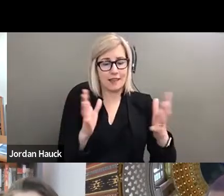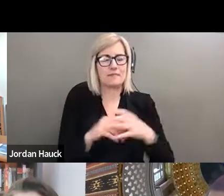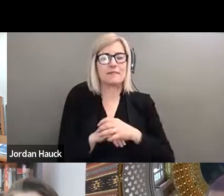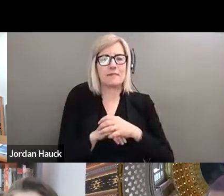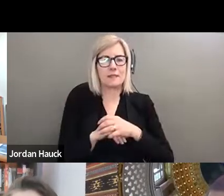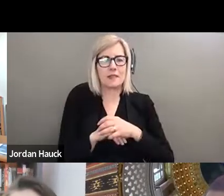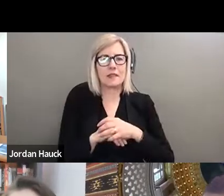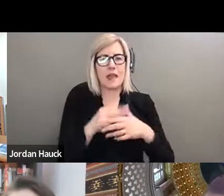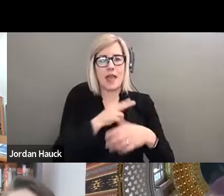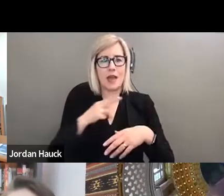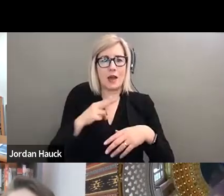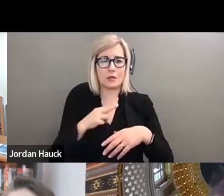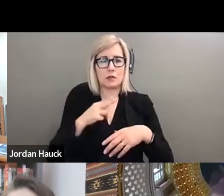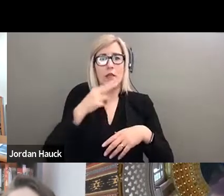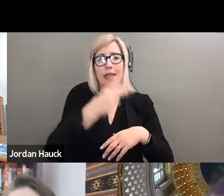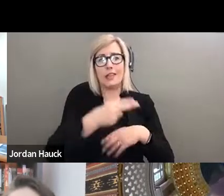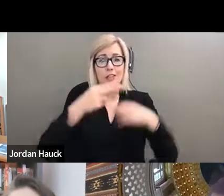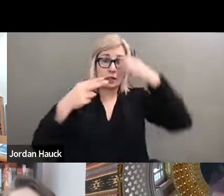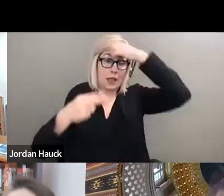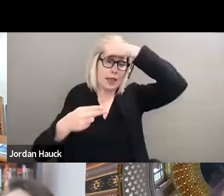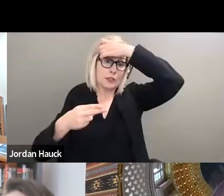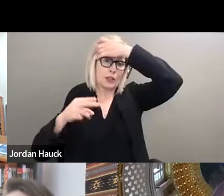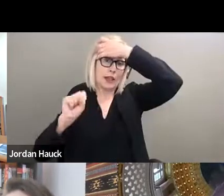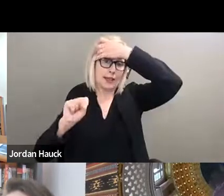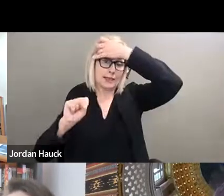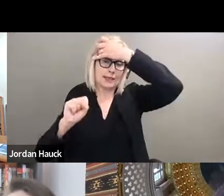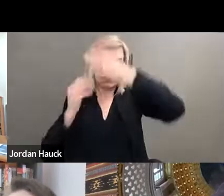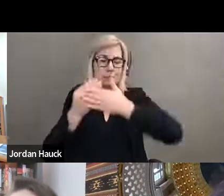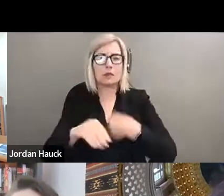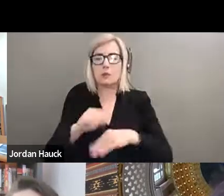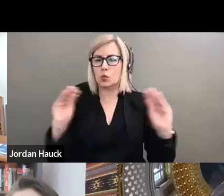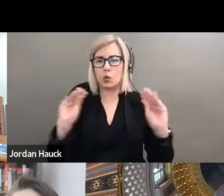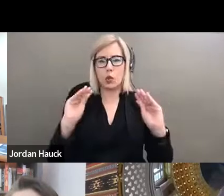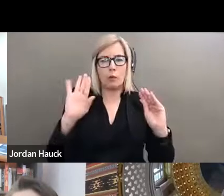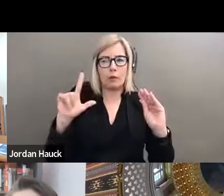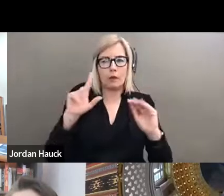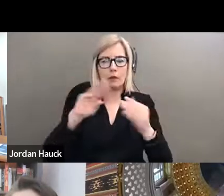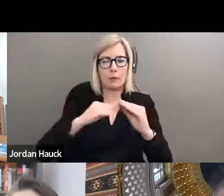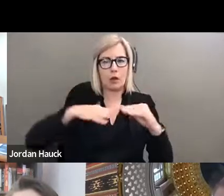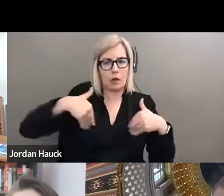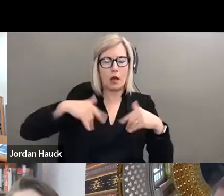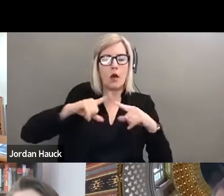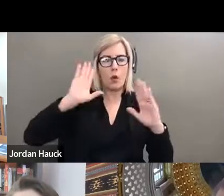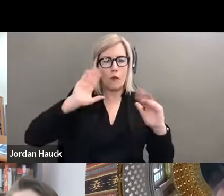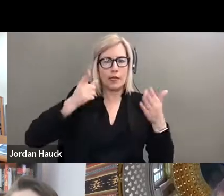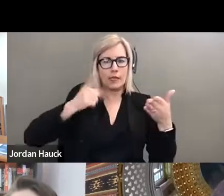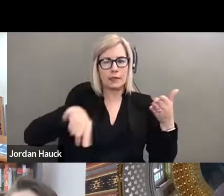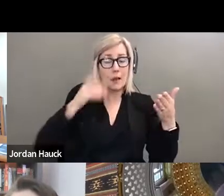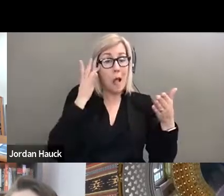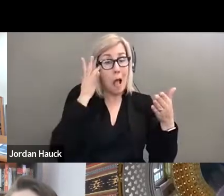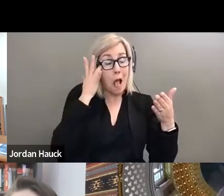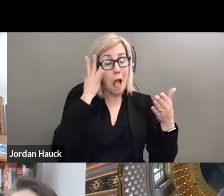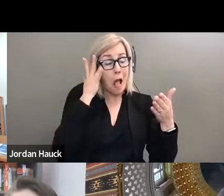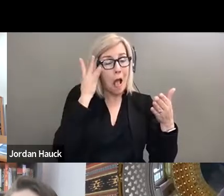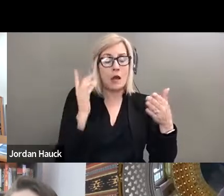The House Health and Human Services budget. Again, it doesn't have a bill number yet, but we're hoping to have one next week, and I will post